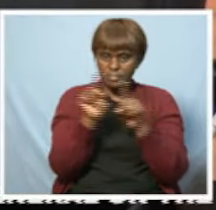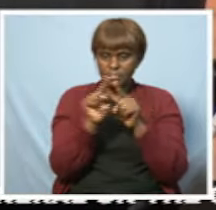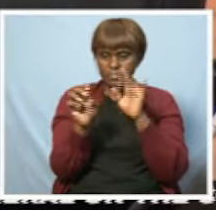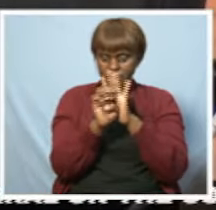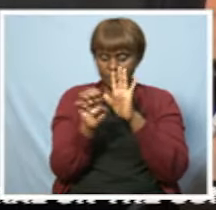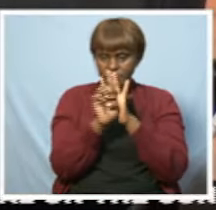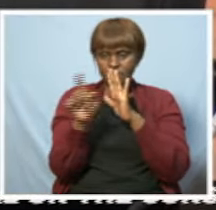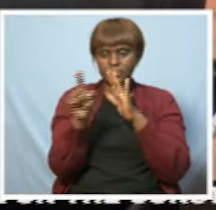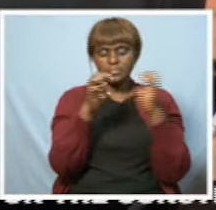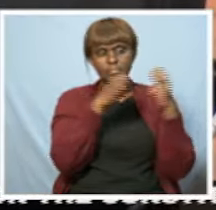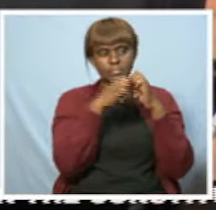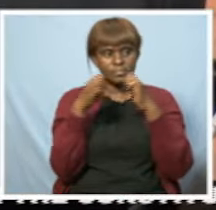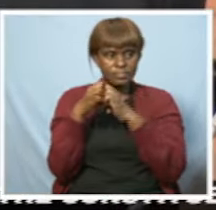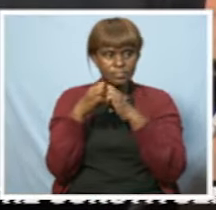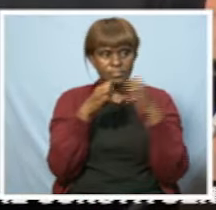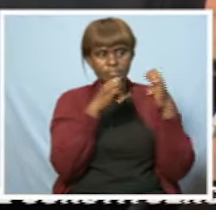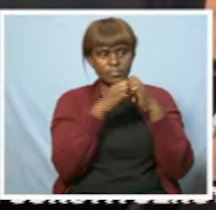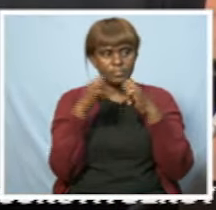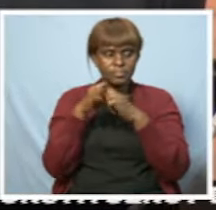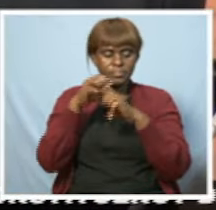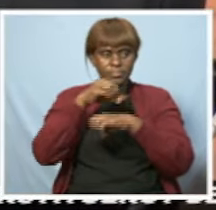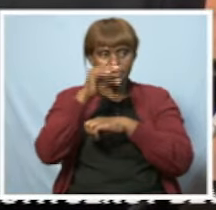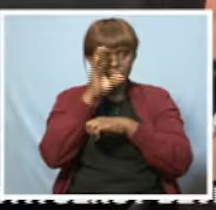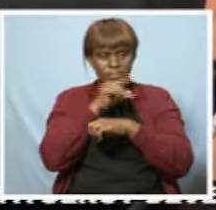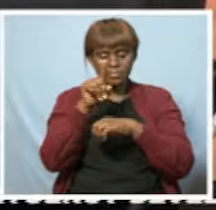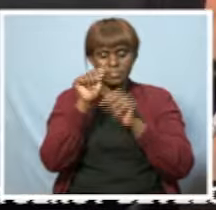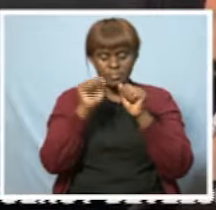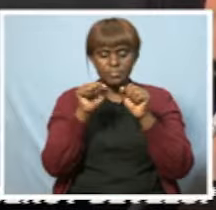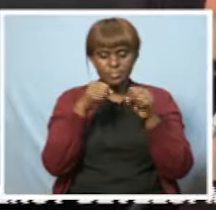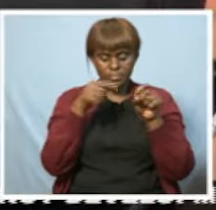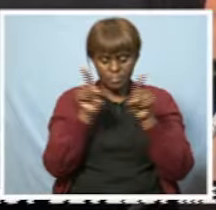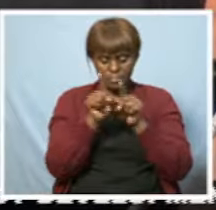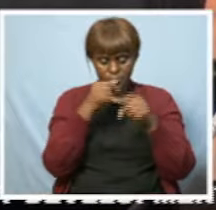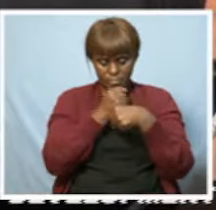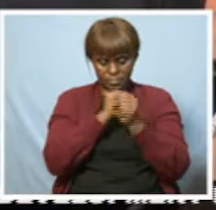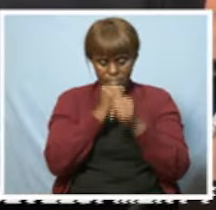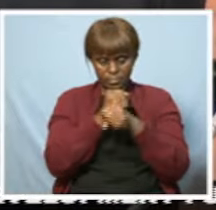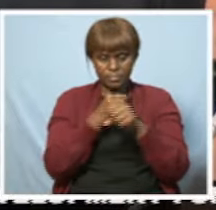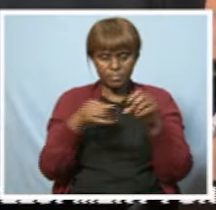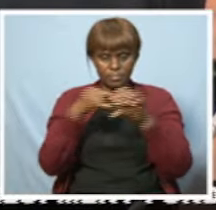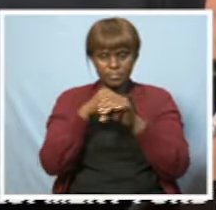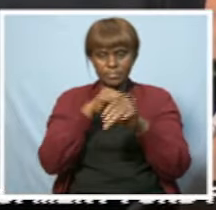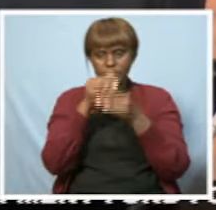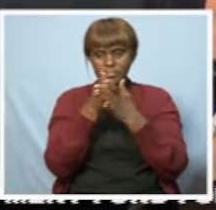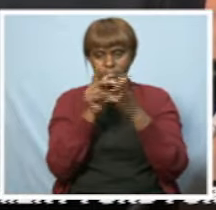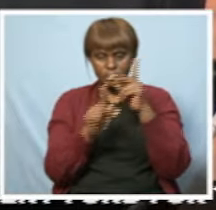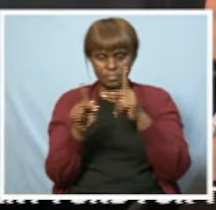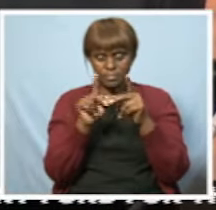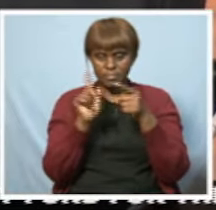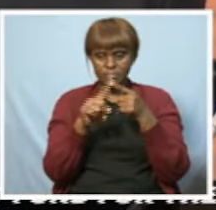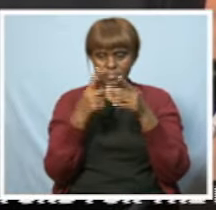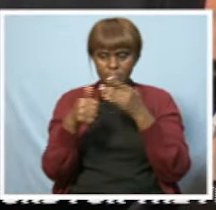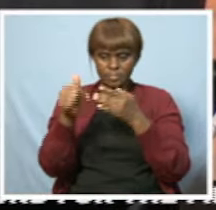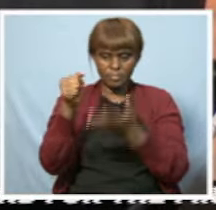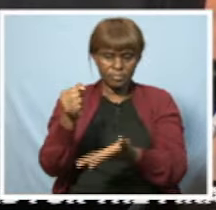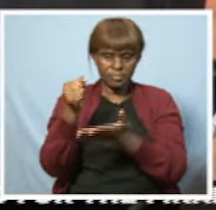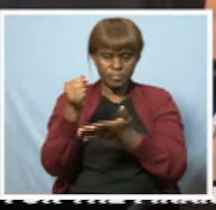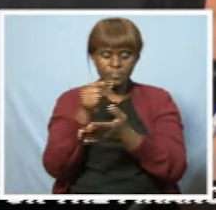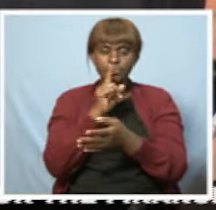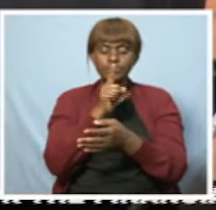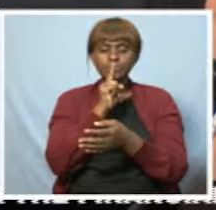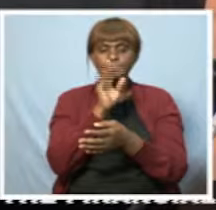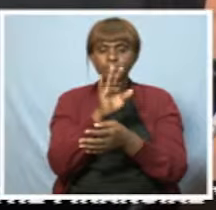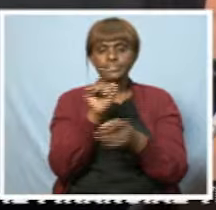the bank advised that reconciliations are made by the involved parties so that the budgets are